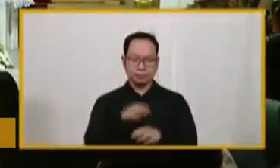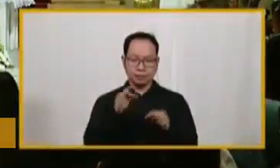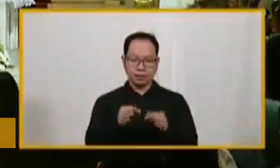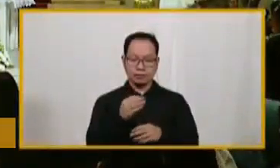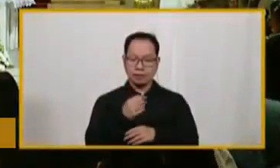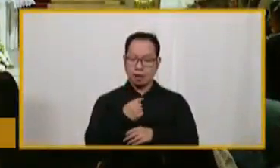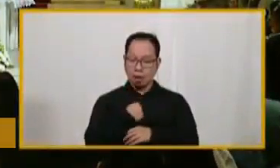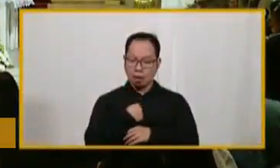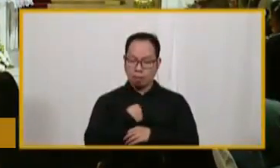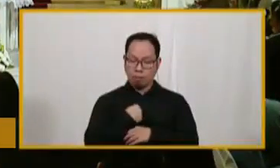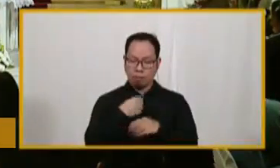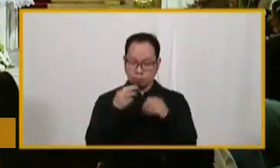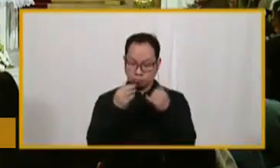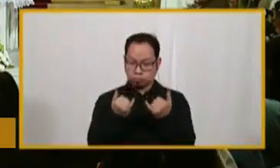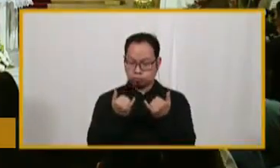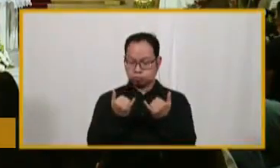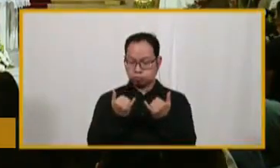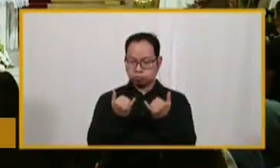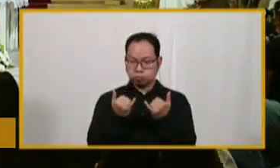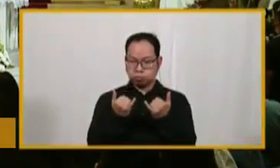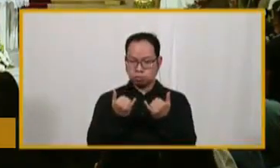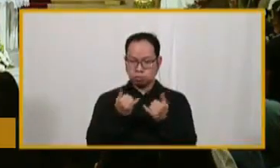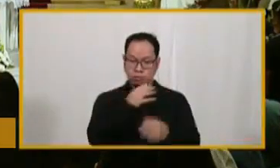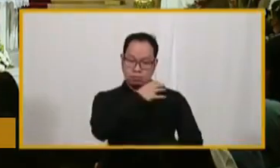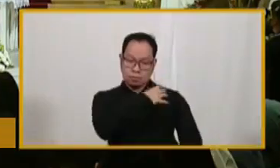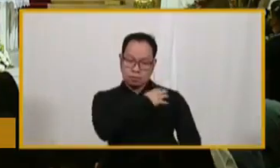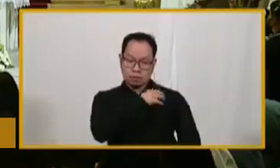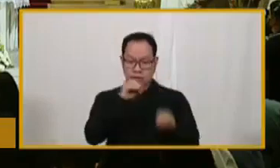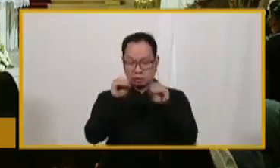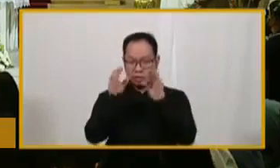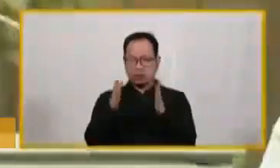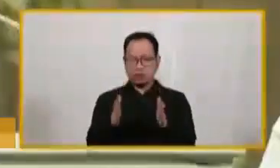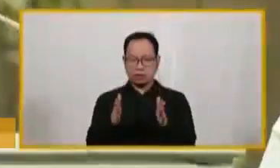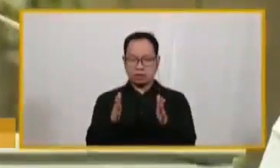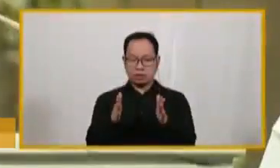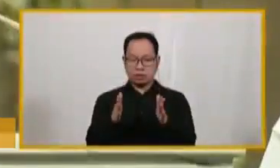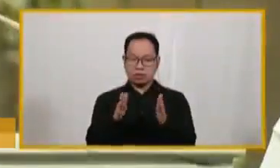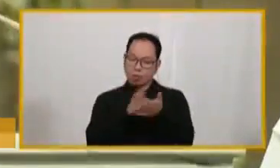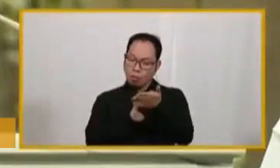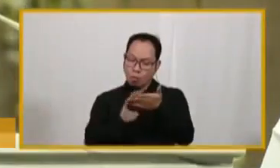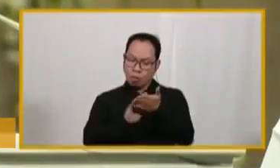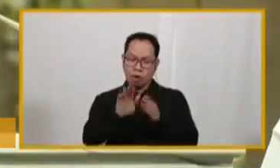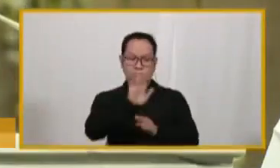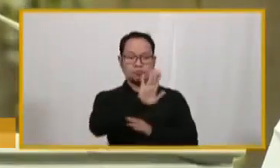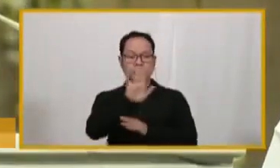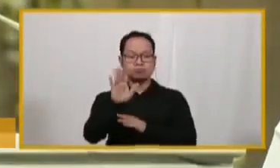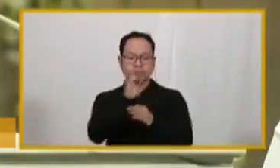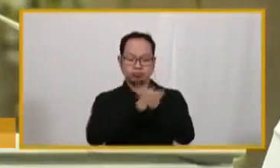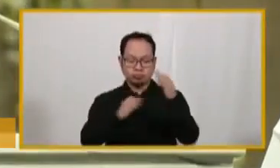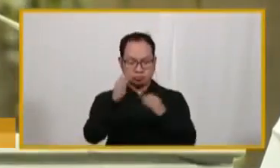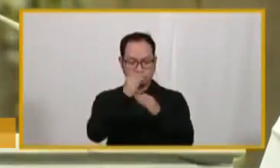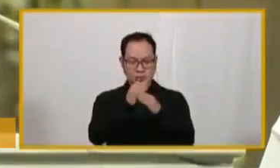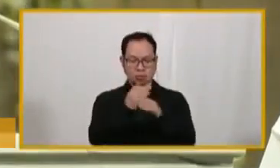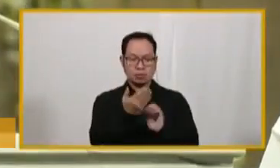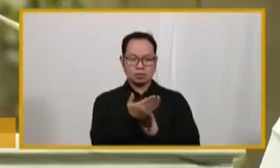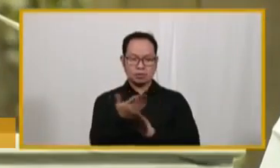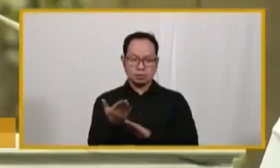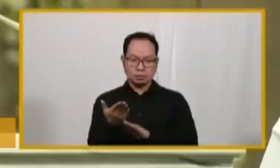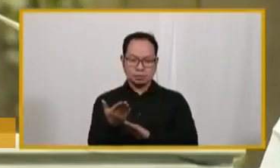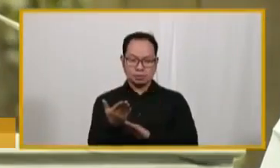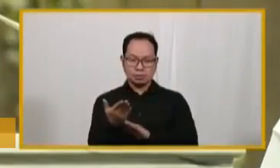I, therefore, the master and teacher, have washed your feet, you ought